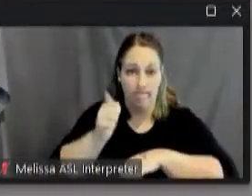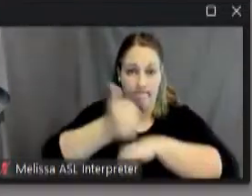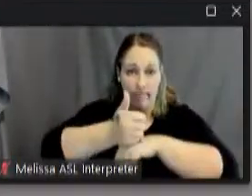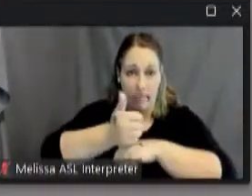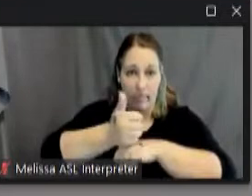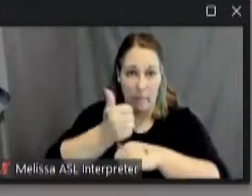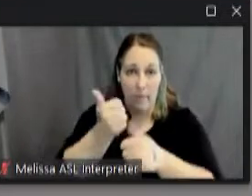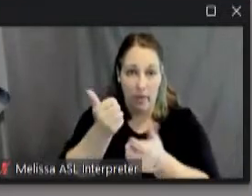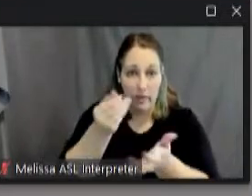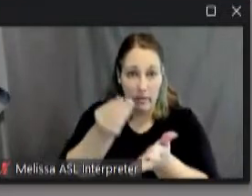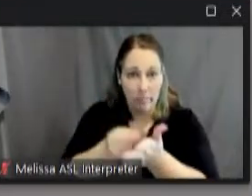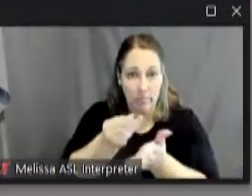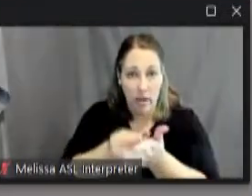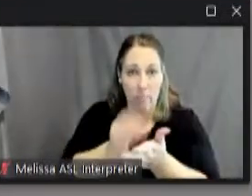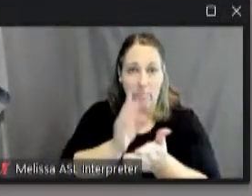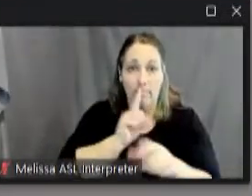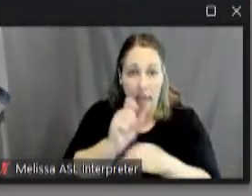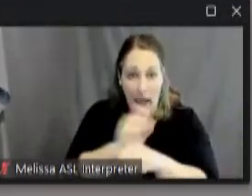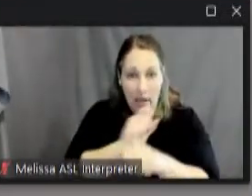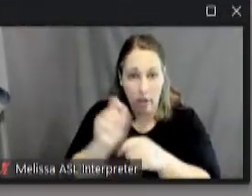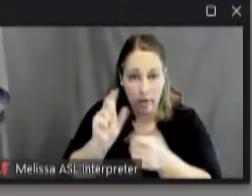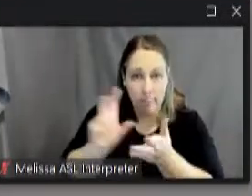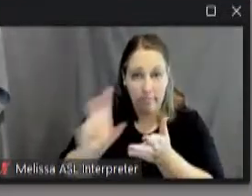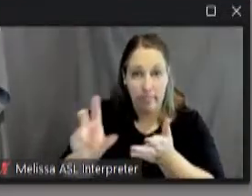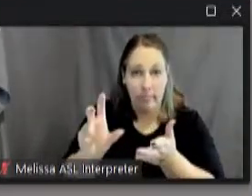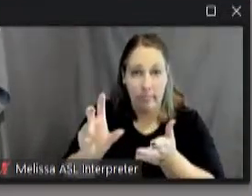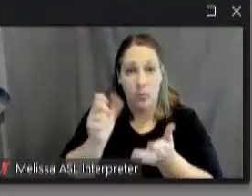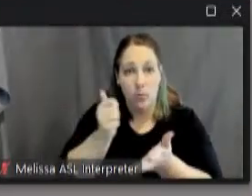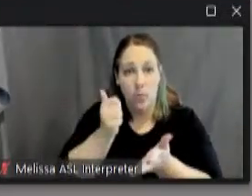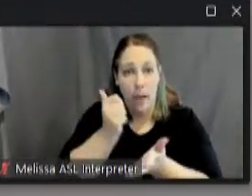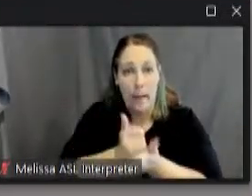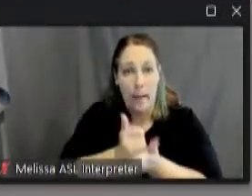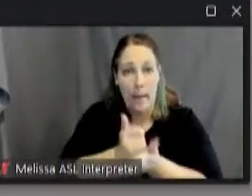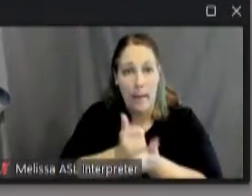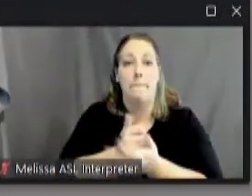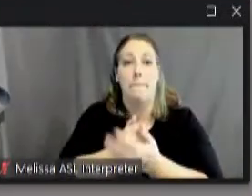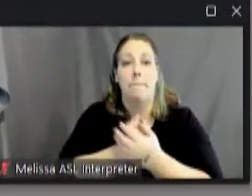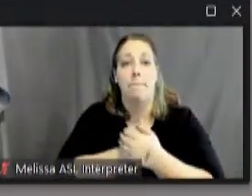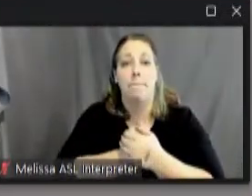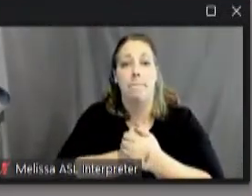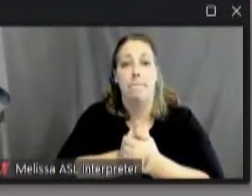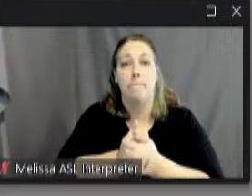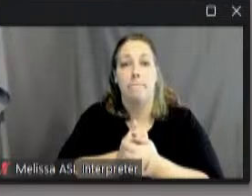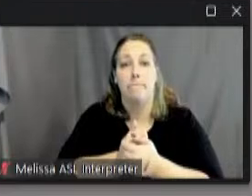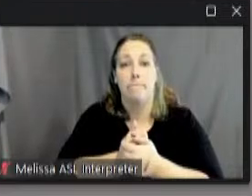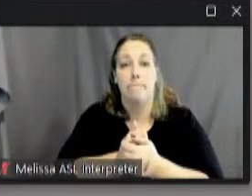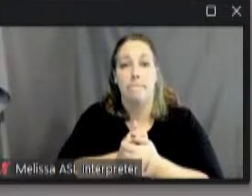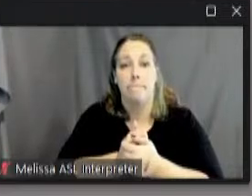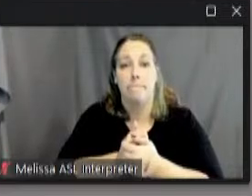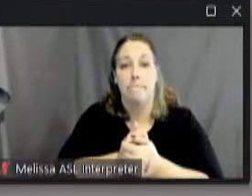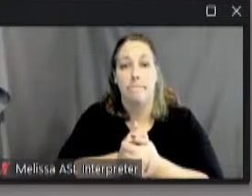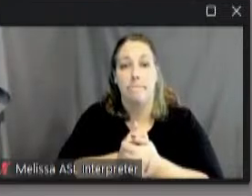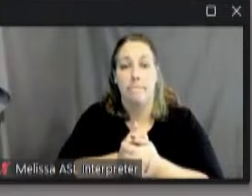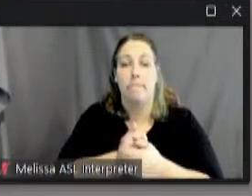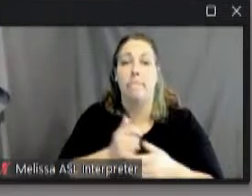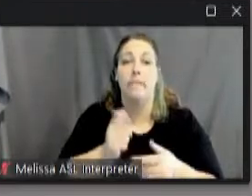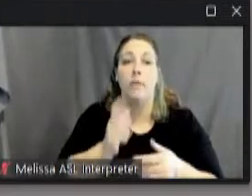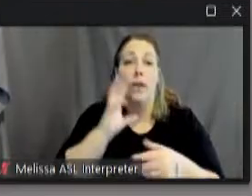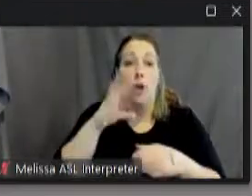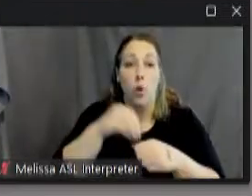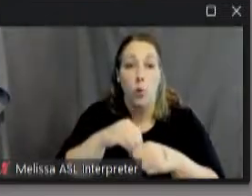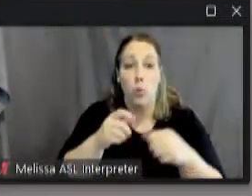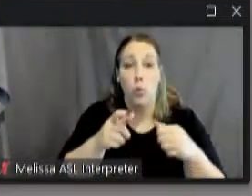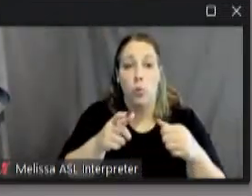policies, and that these be in line with a differentiated approach and include language adapted